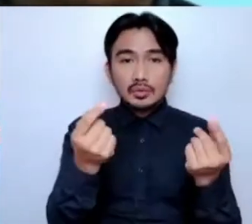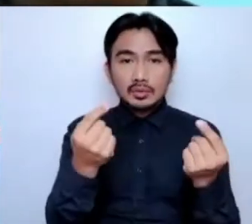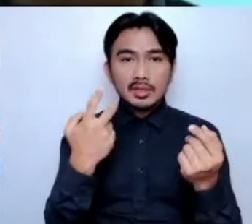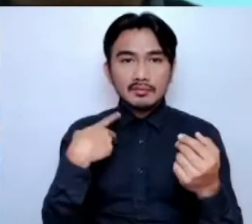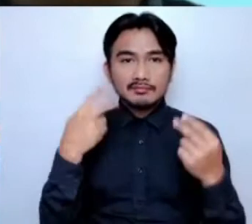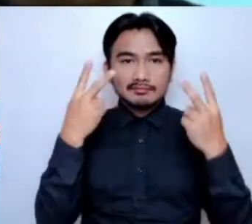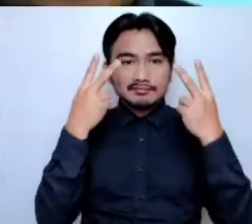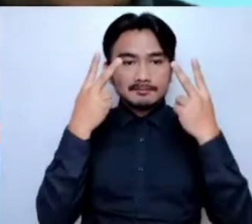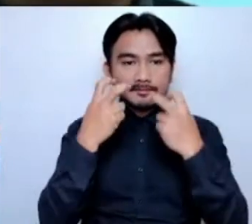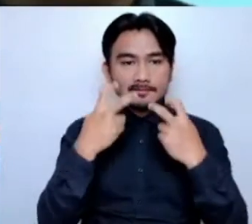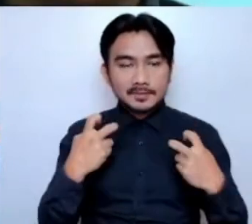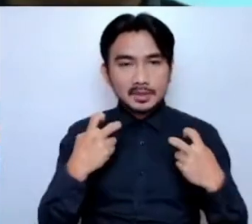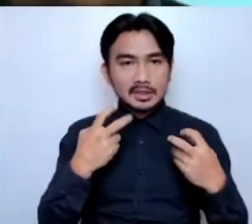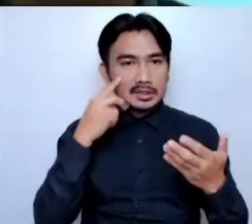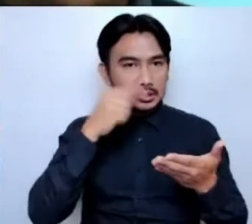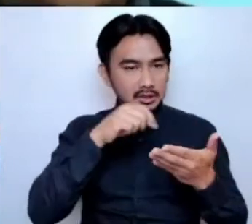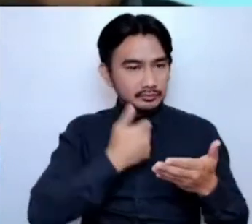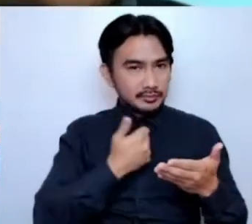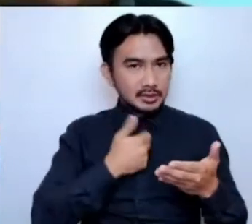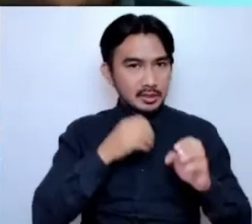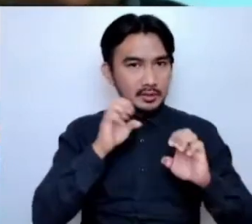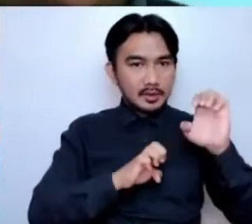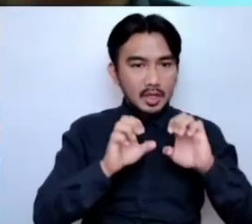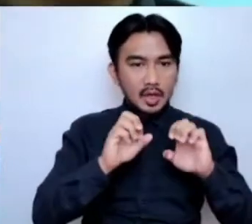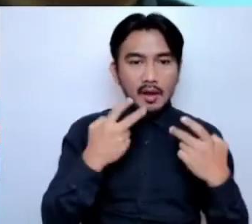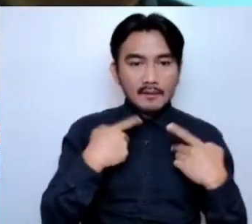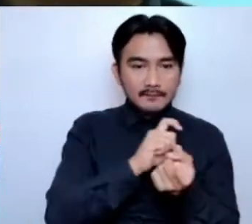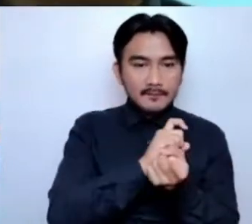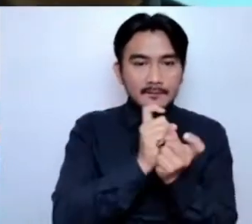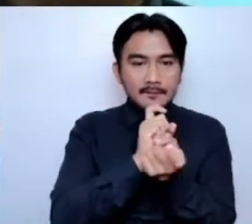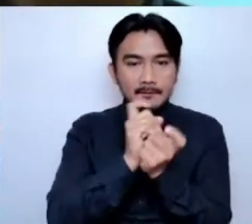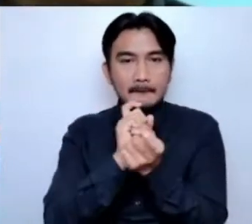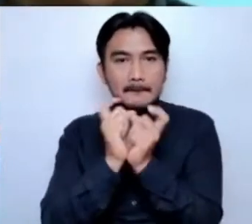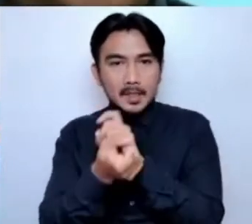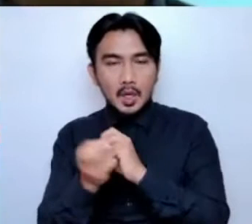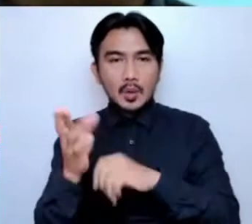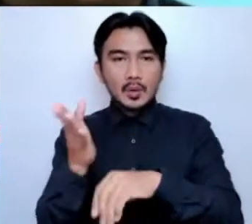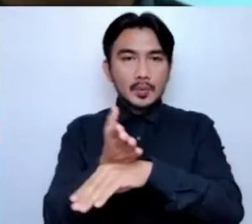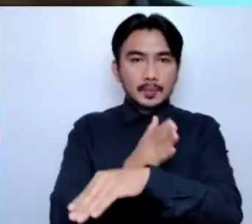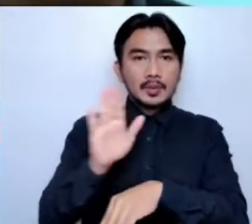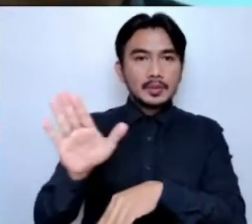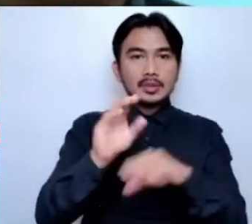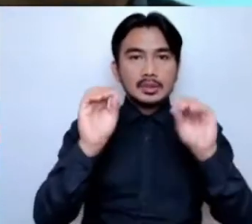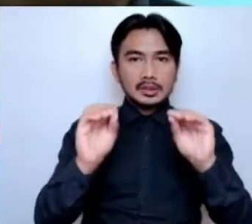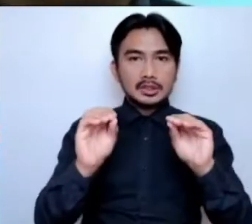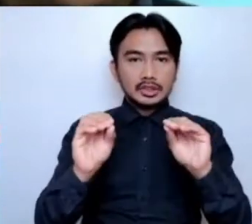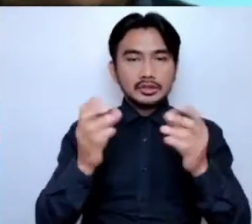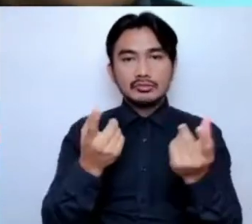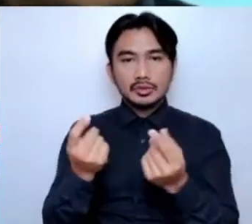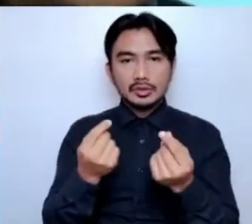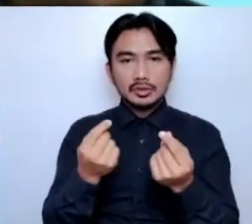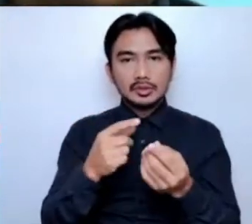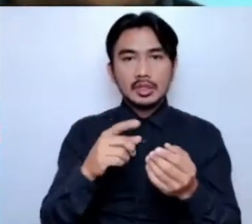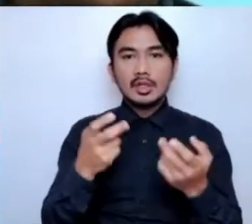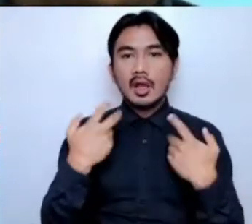evaluation the adjustments or modification in teaching practices to enhance critical literacy and